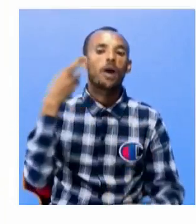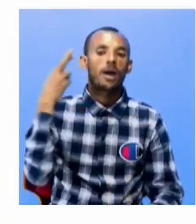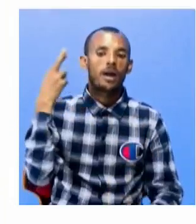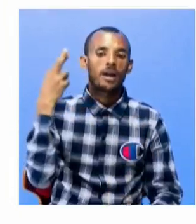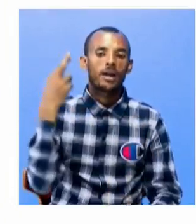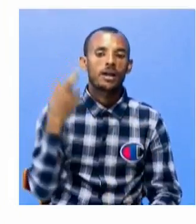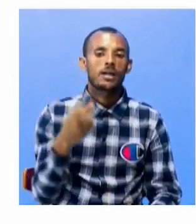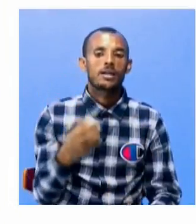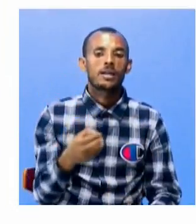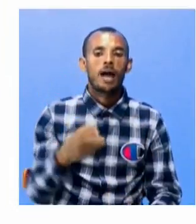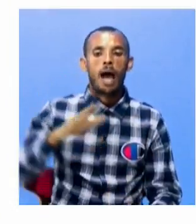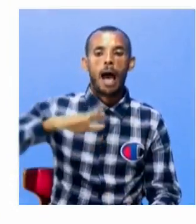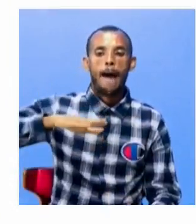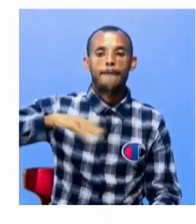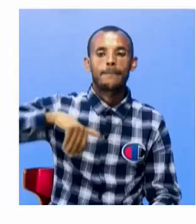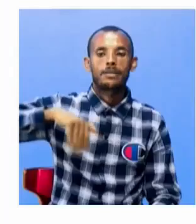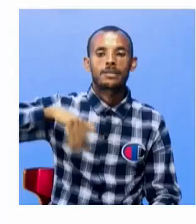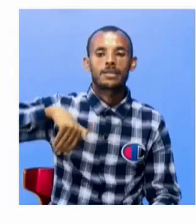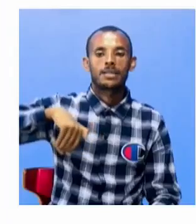absent,